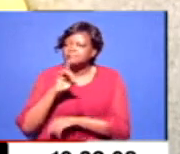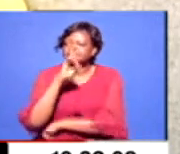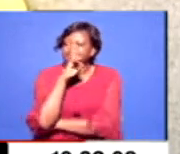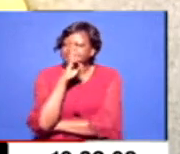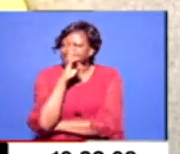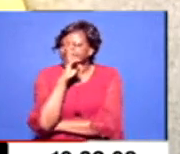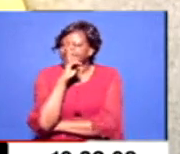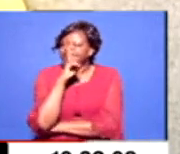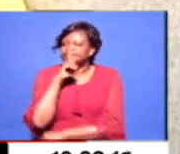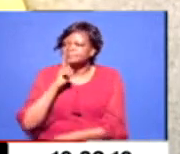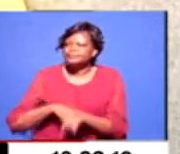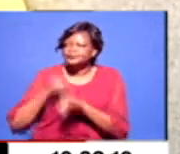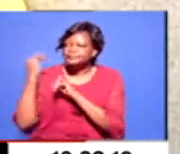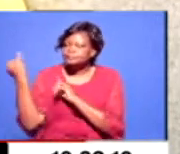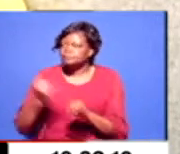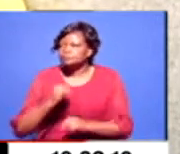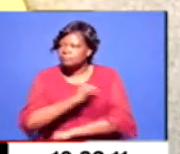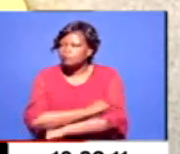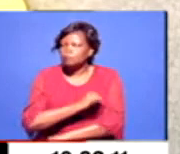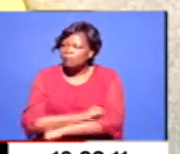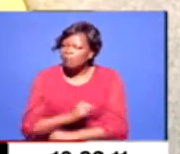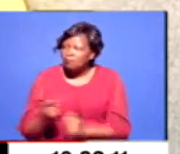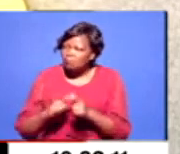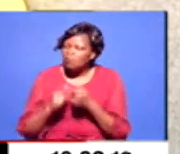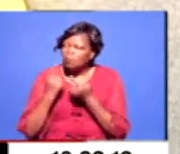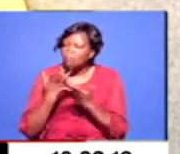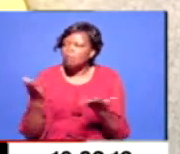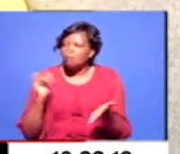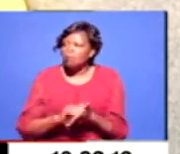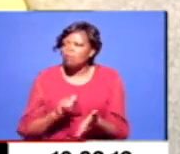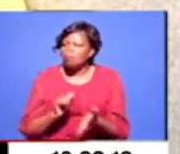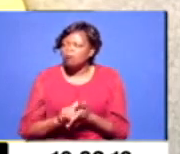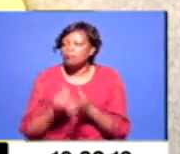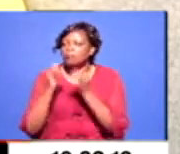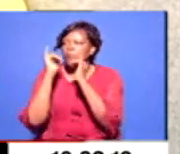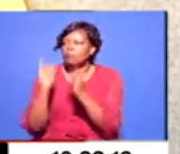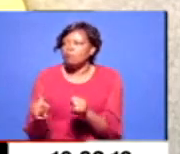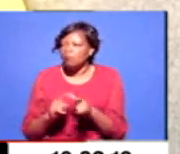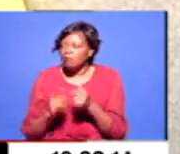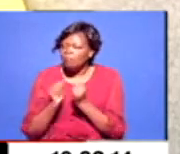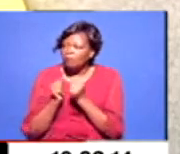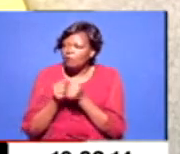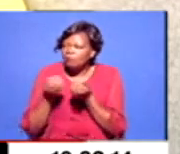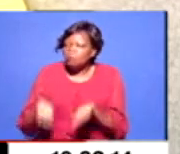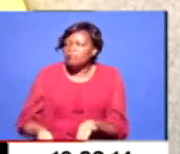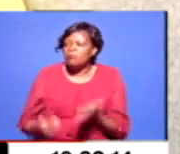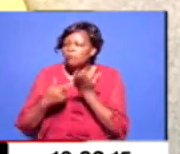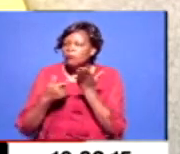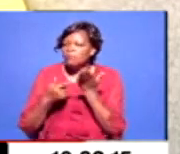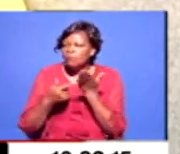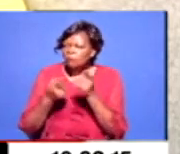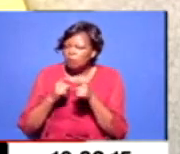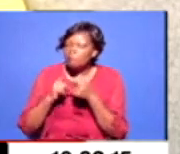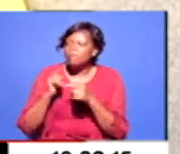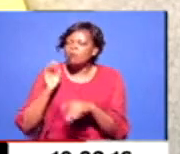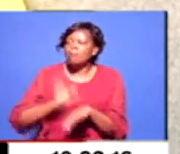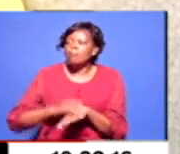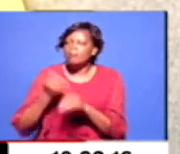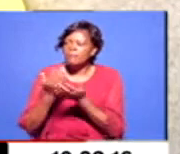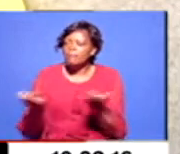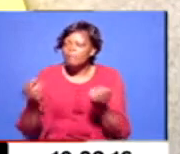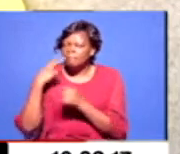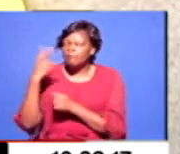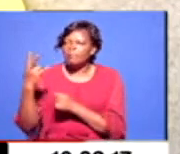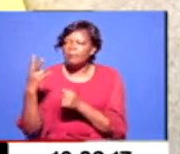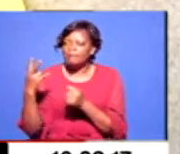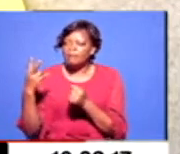you introduce it in school, it is something that is so new. Mm-hmm. And with the current technology, you get kids watching